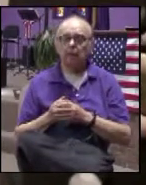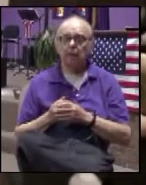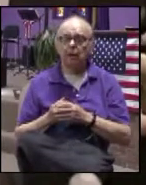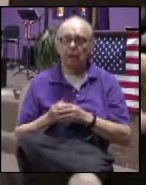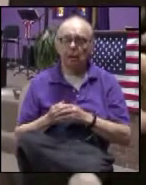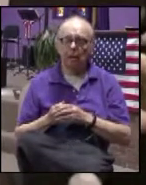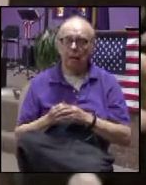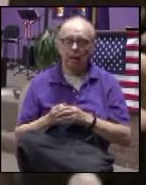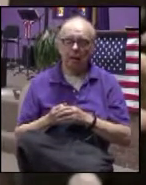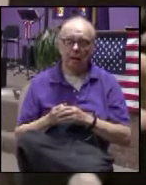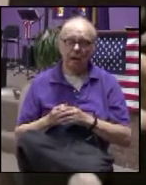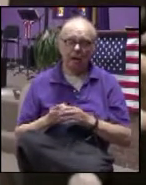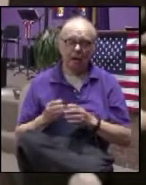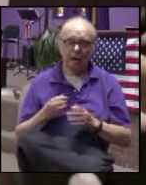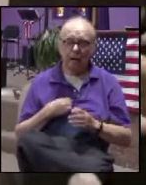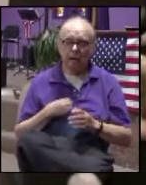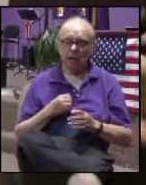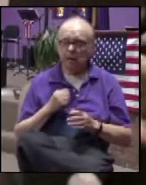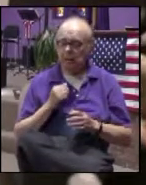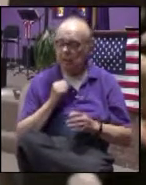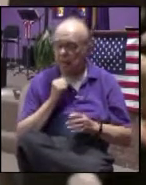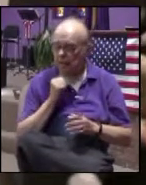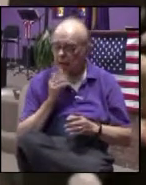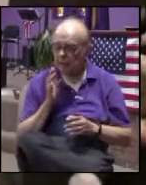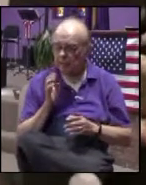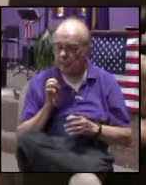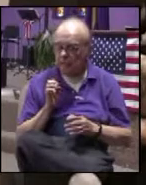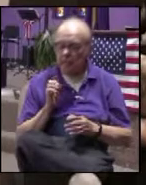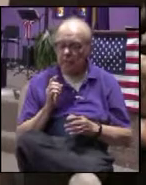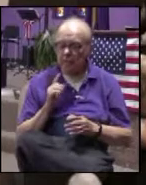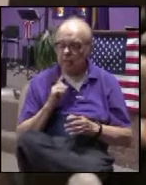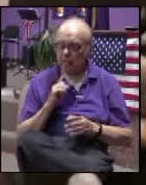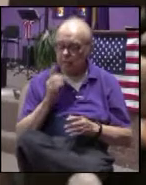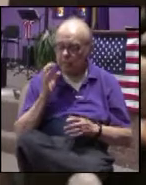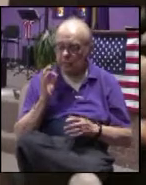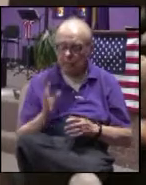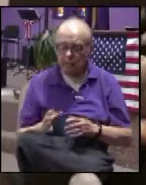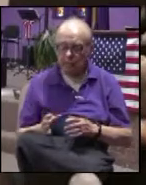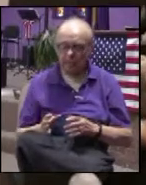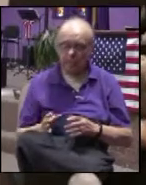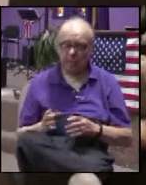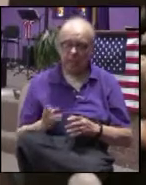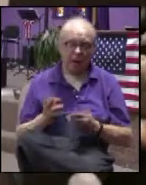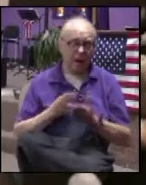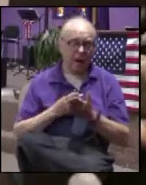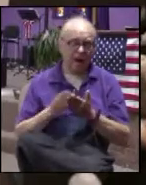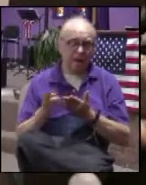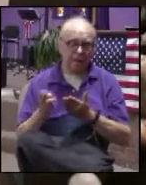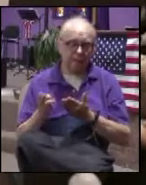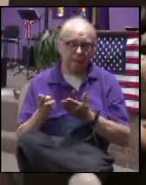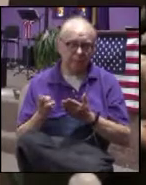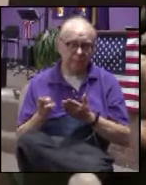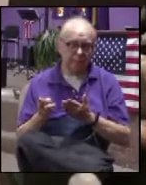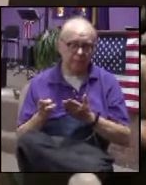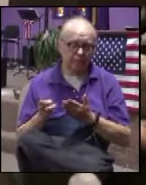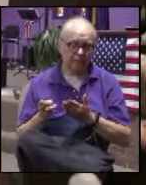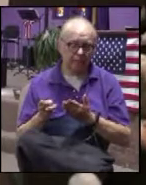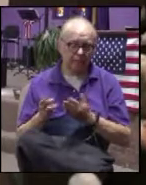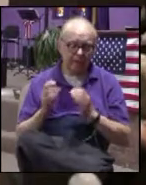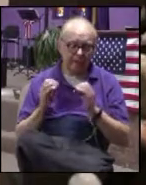and I really haven't been what I should have been. And that is this, honest, and told you.